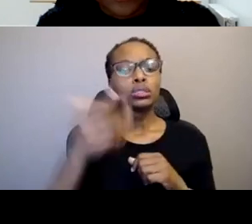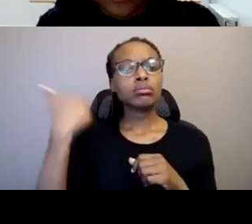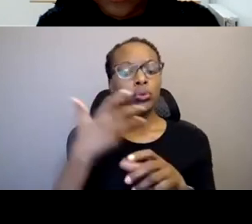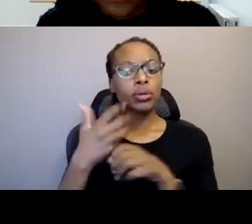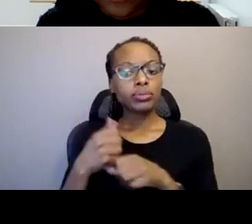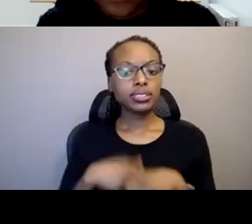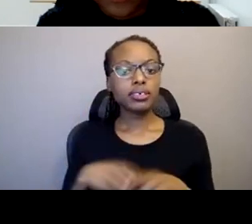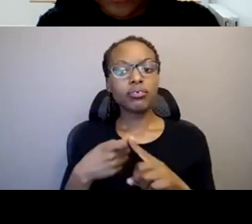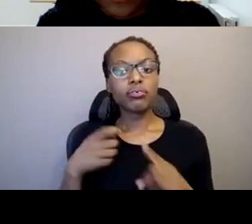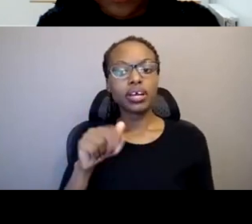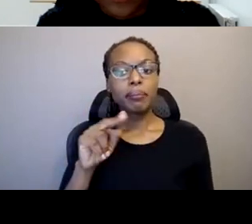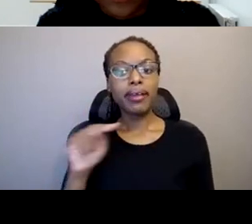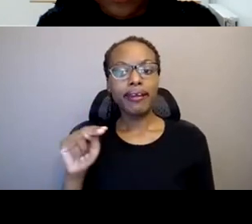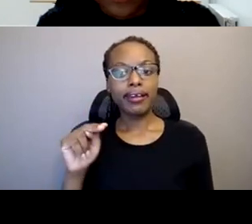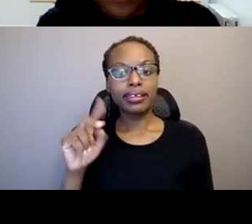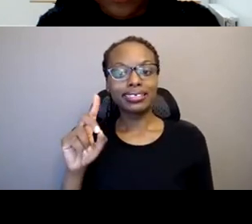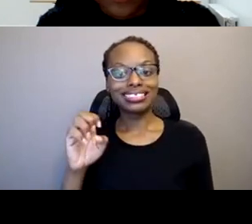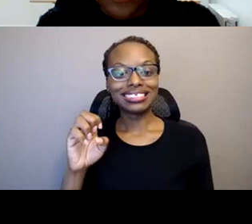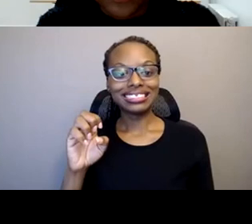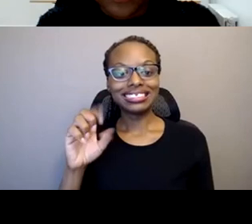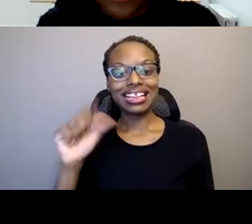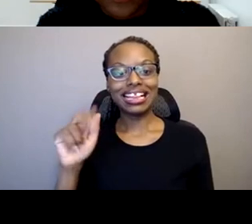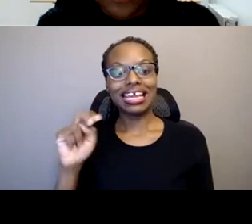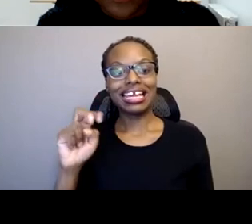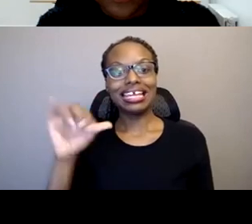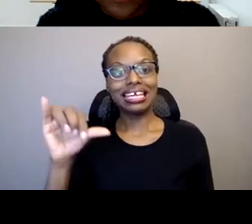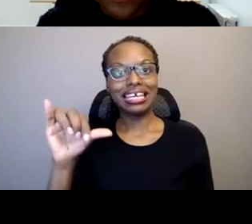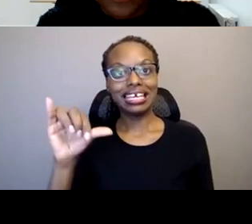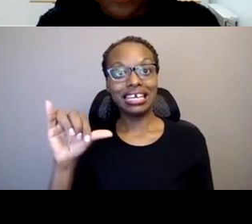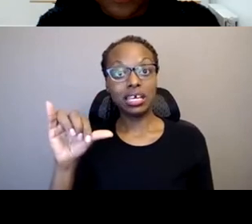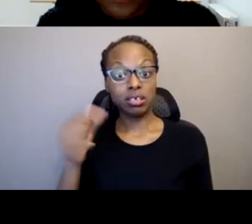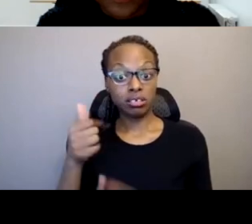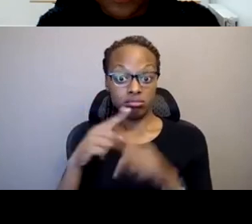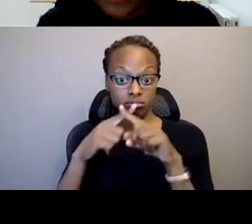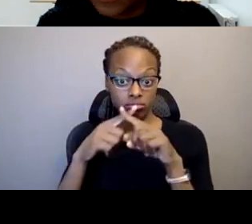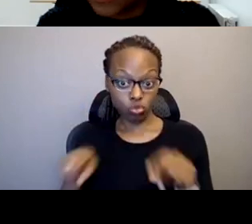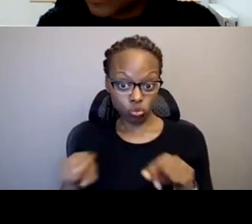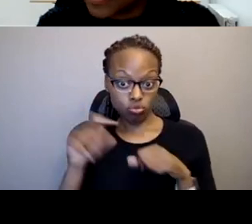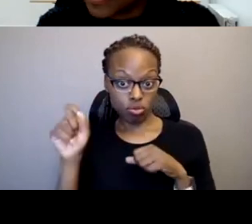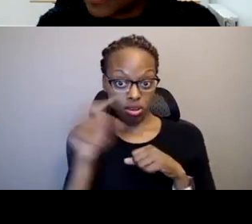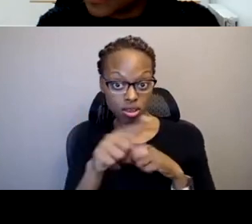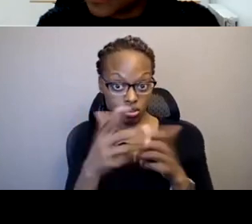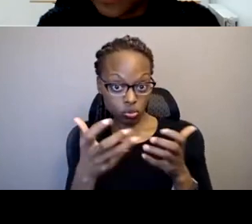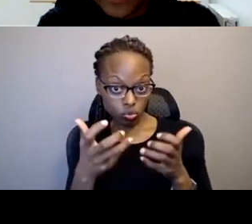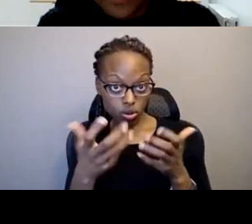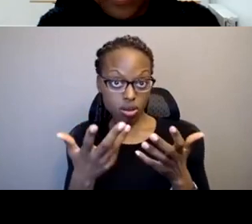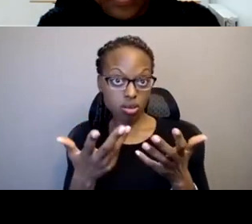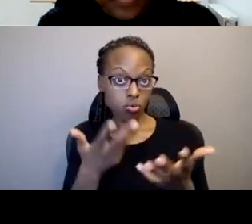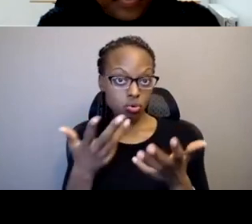was from Anne Delaney. I'm sorry. Anne, do you want to ask your question about situational identity?